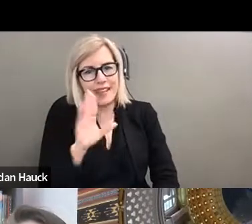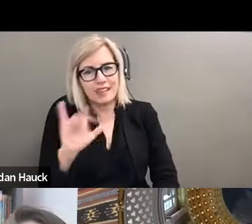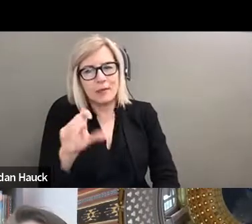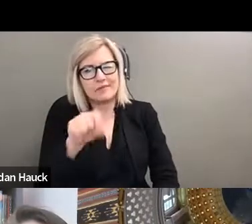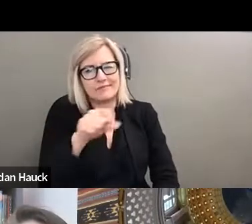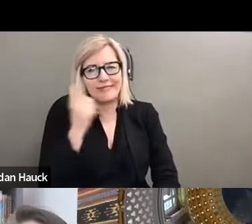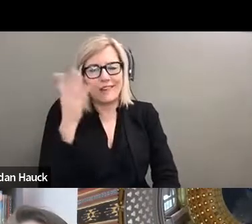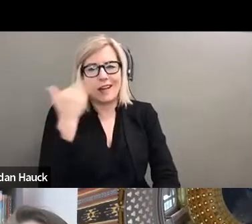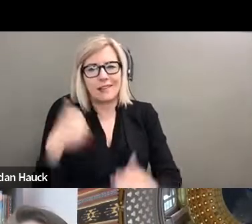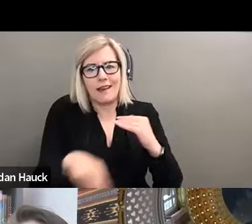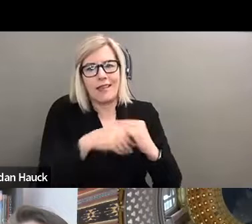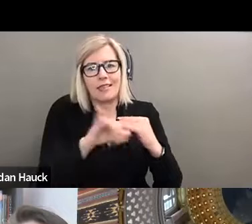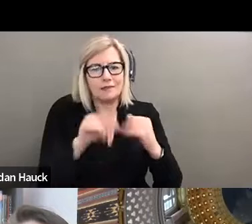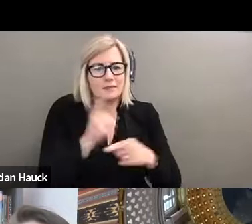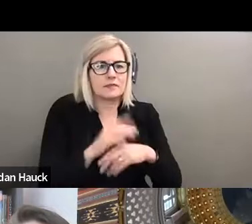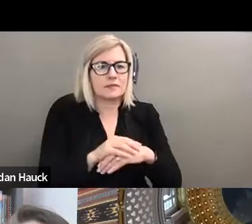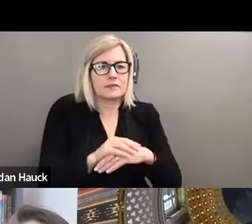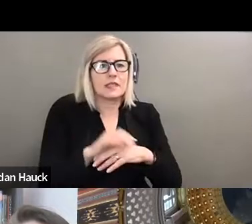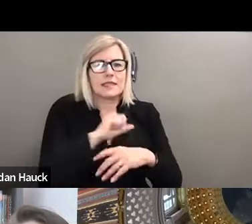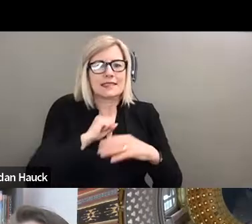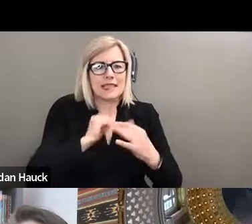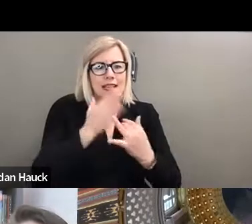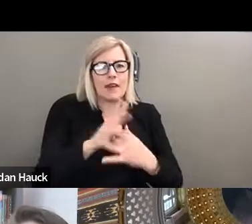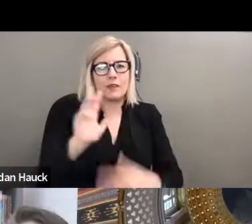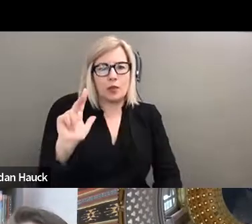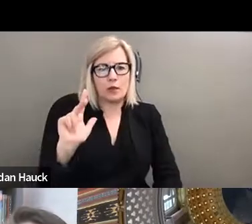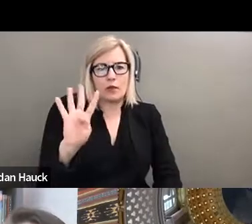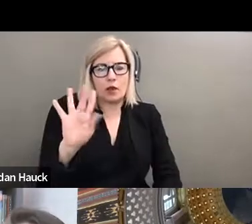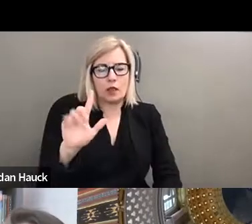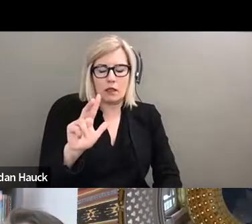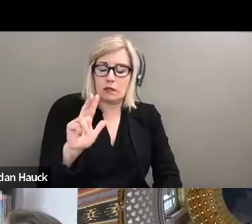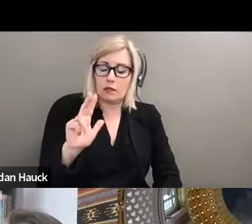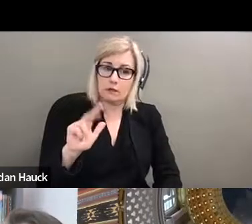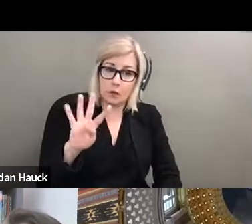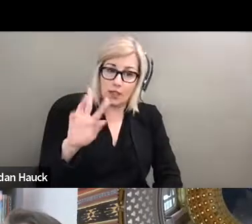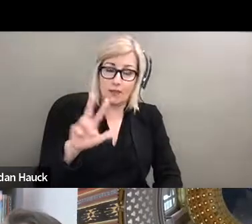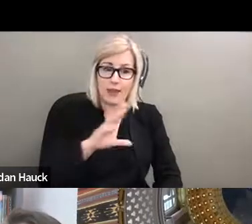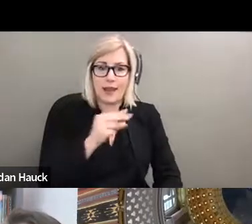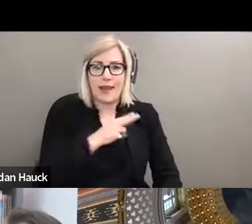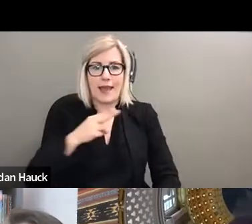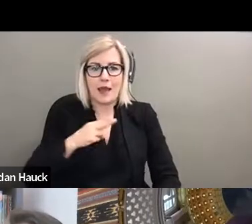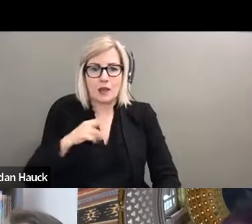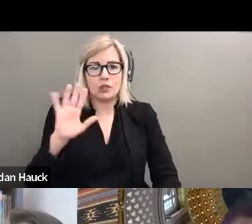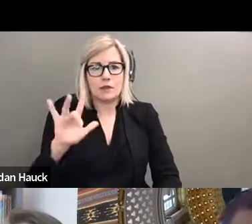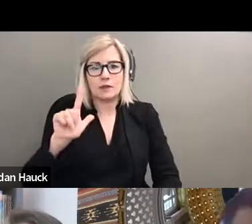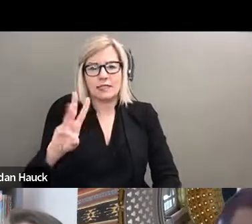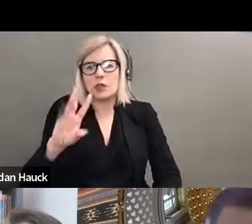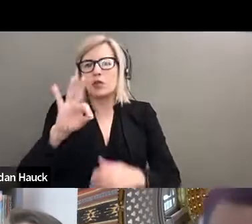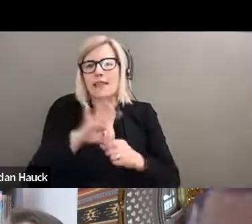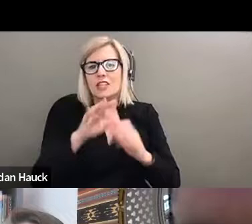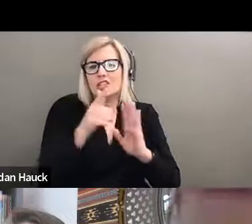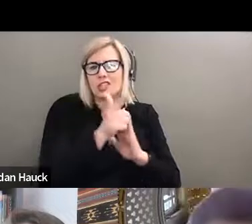forgot to add that point. Senate File 2343 and House File 2526 are the election law changes that we talked